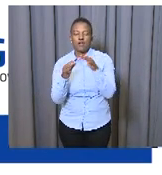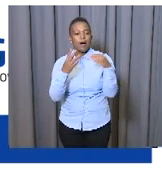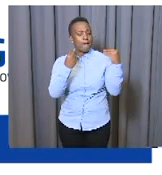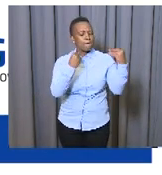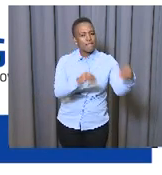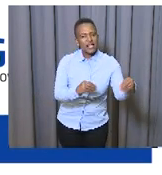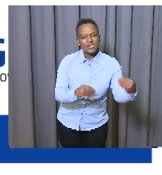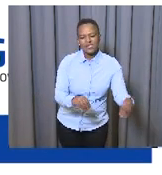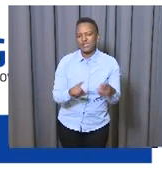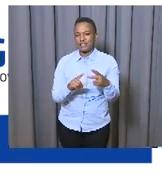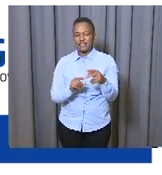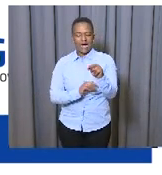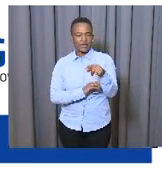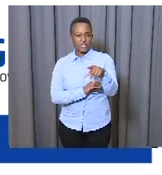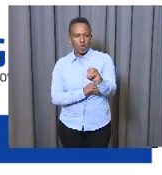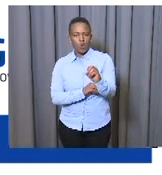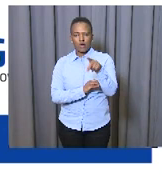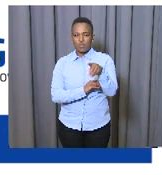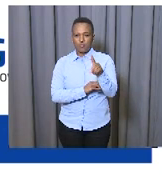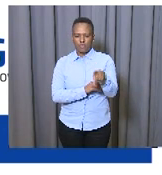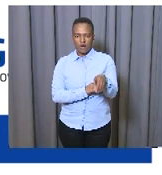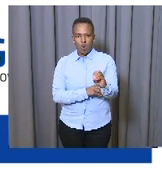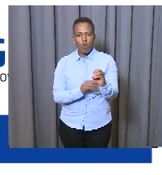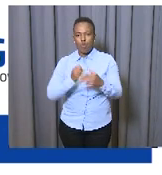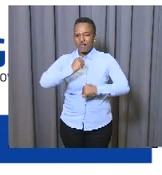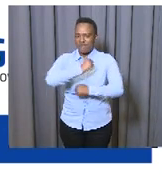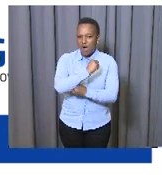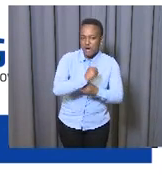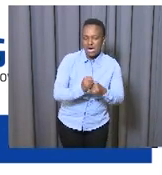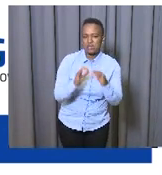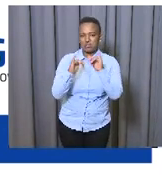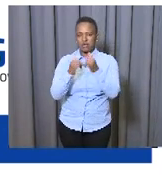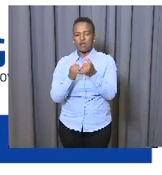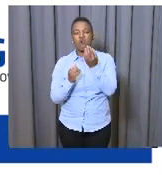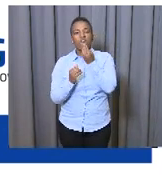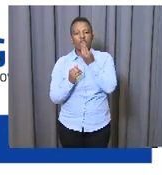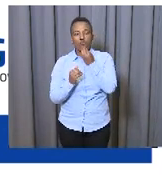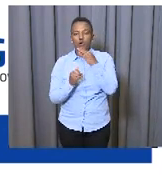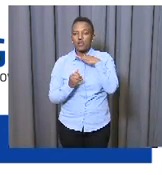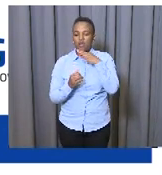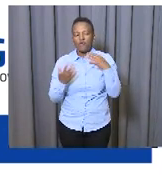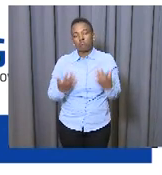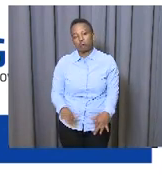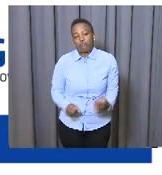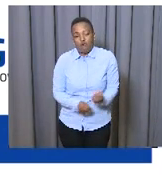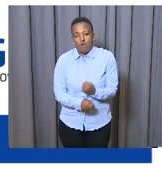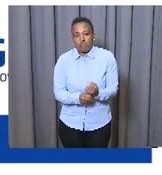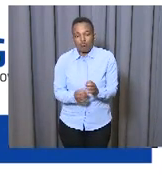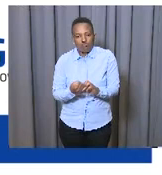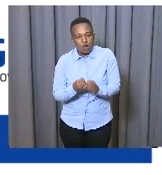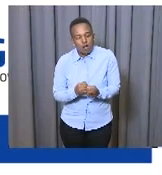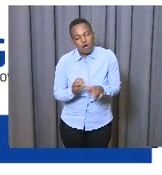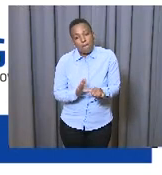businesses, civil society groups, and foundations. The food security effort is a very, very important